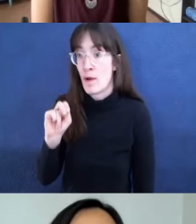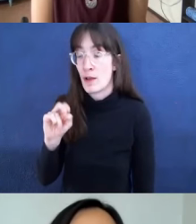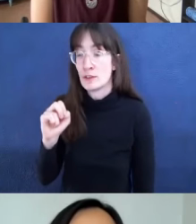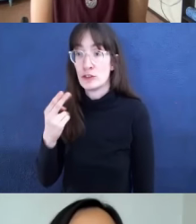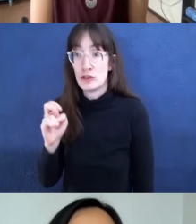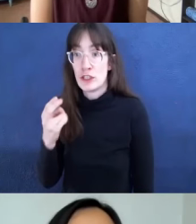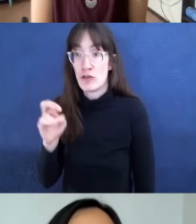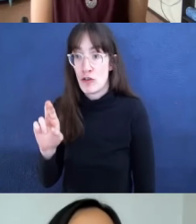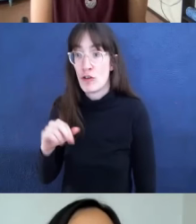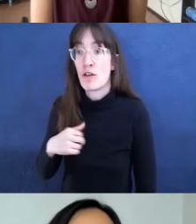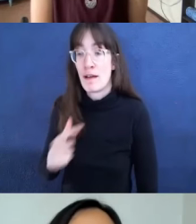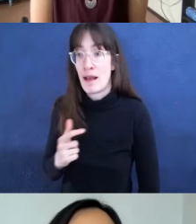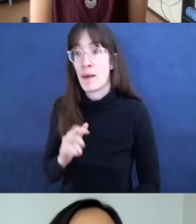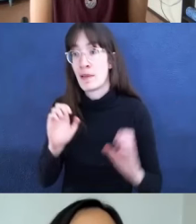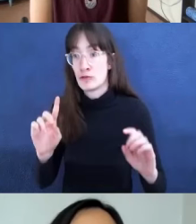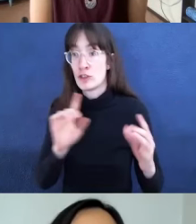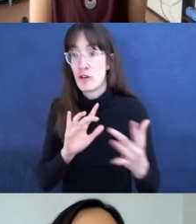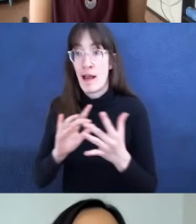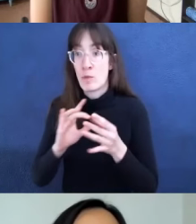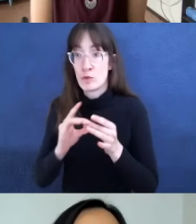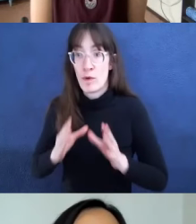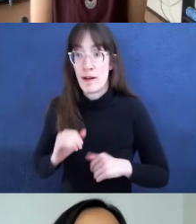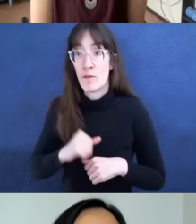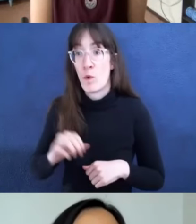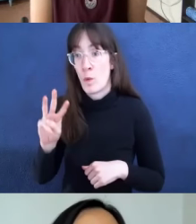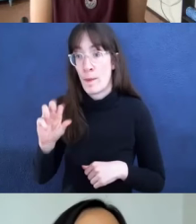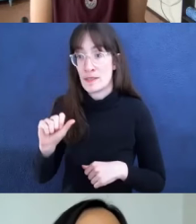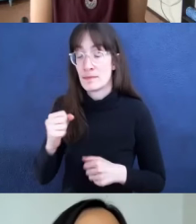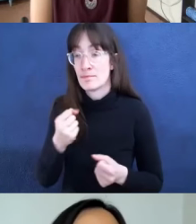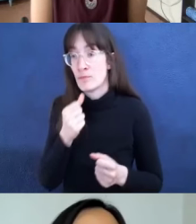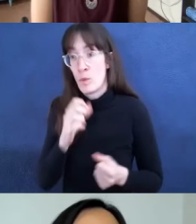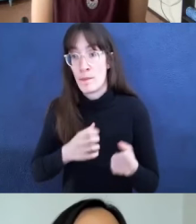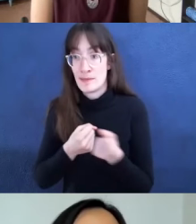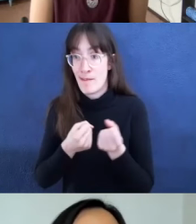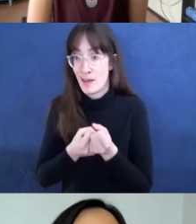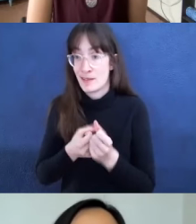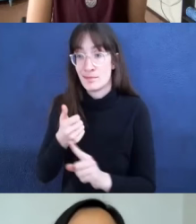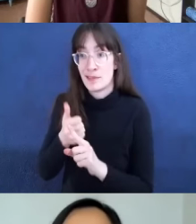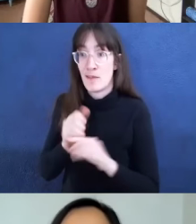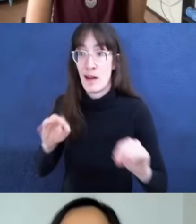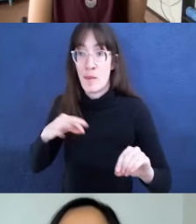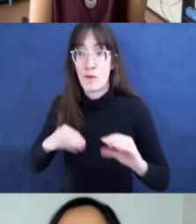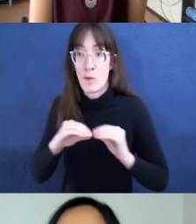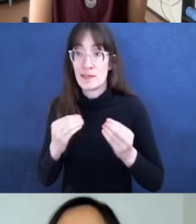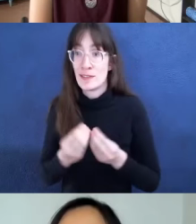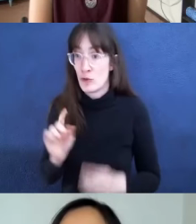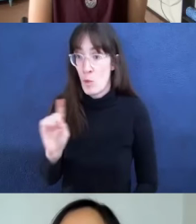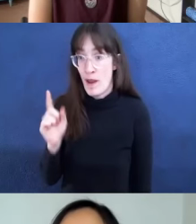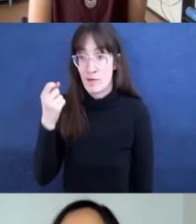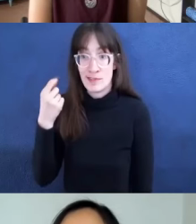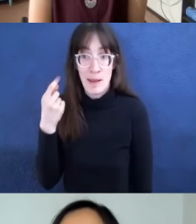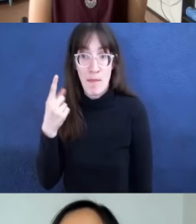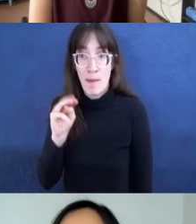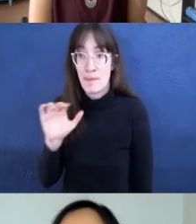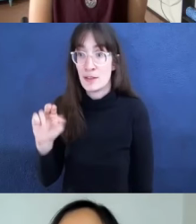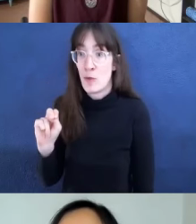am the Education and Outreach Coordinator at Women's Advocates, which is a nonprofit organization located in St. Paul, Minnesota, that